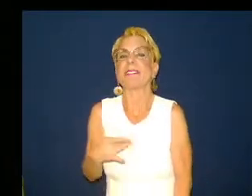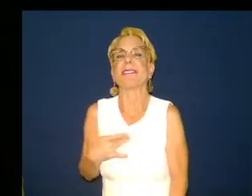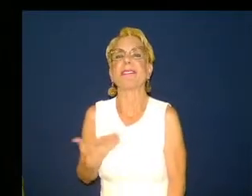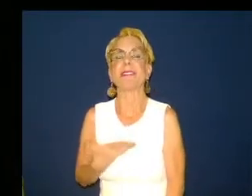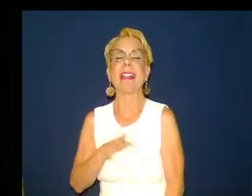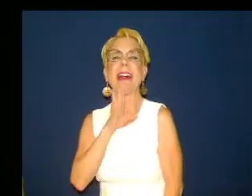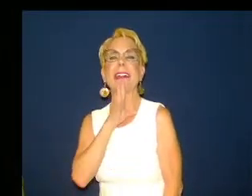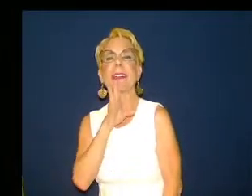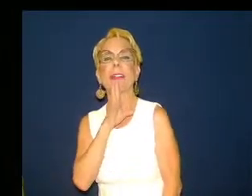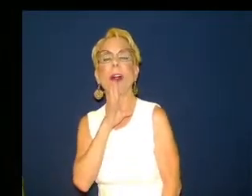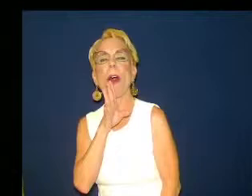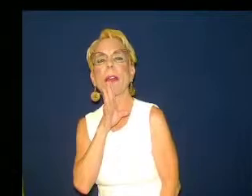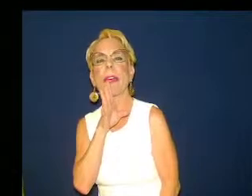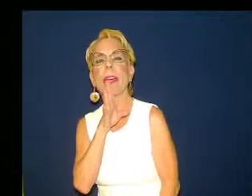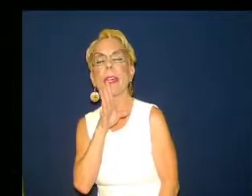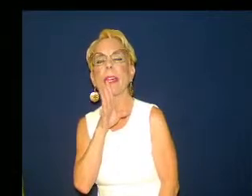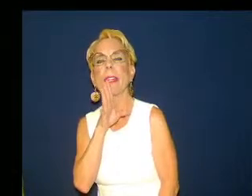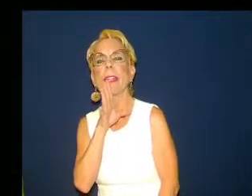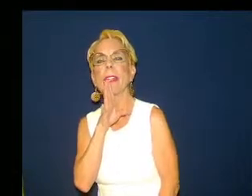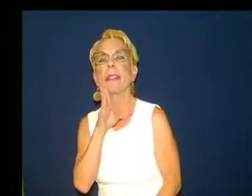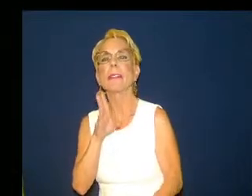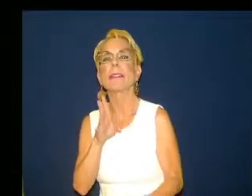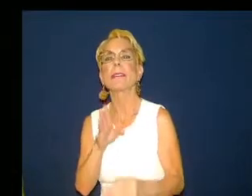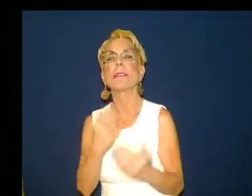tempted just to jump off the boat.